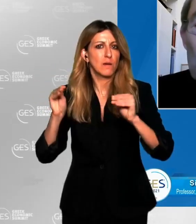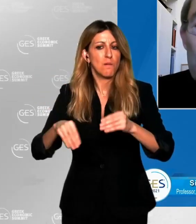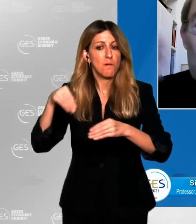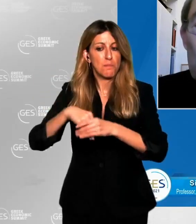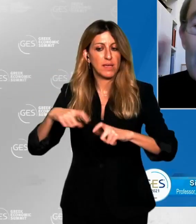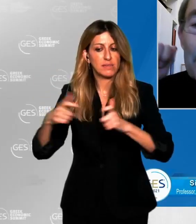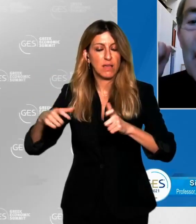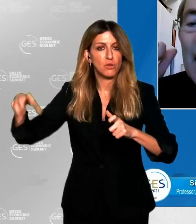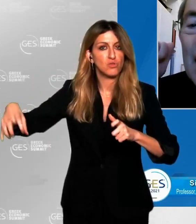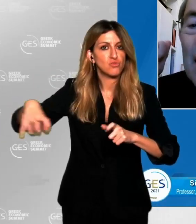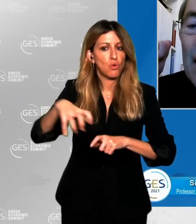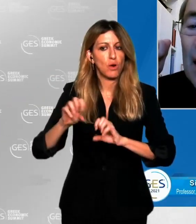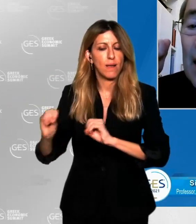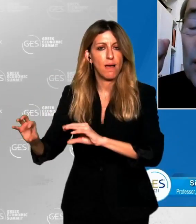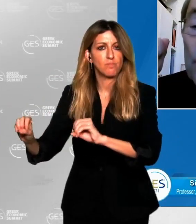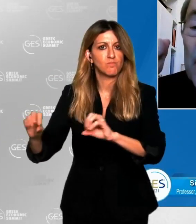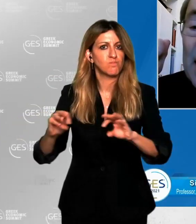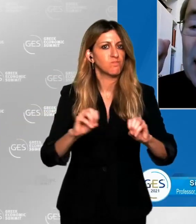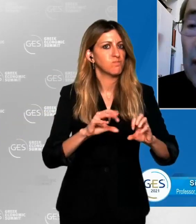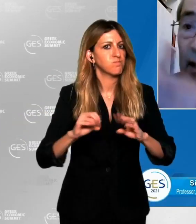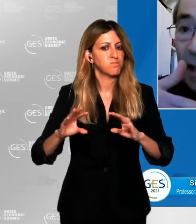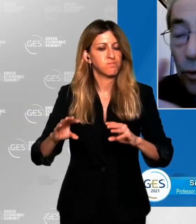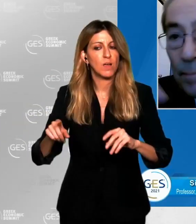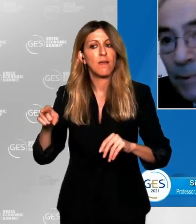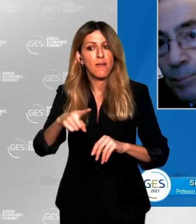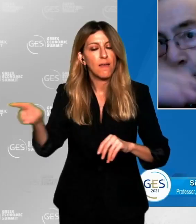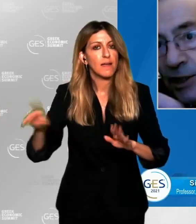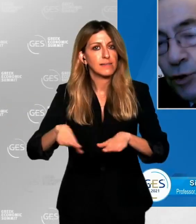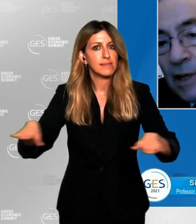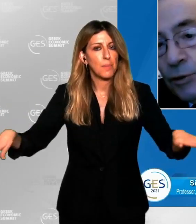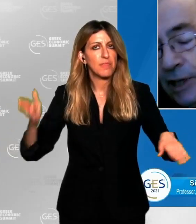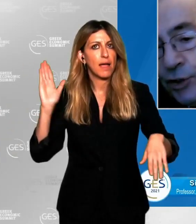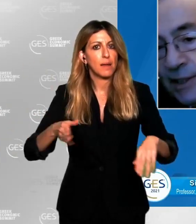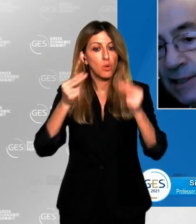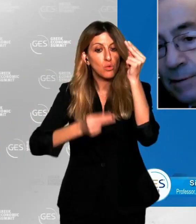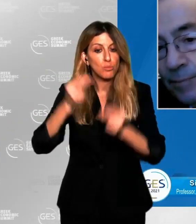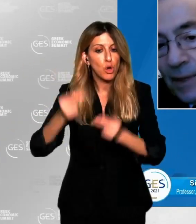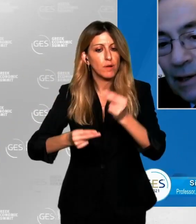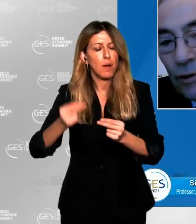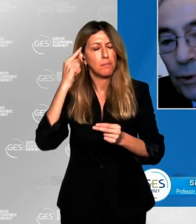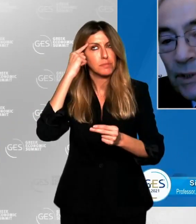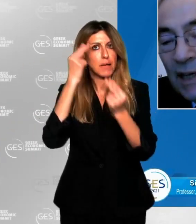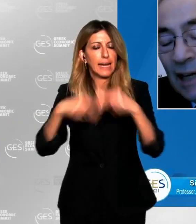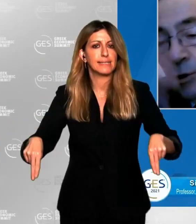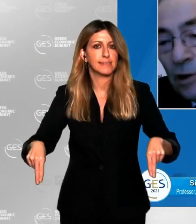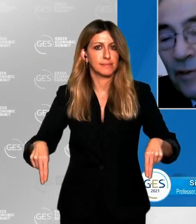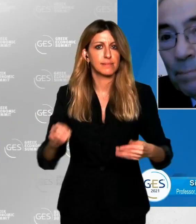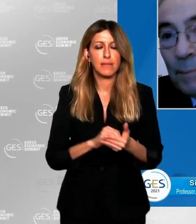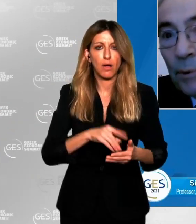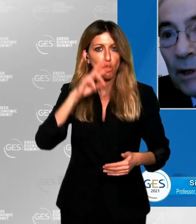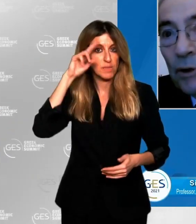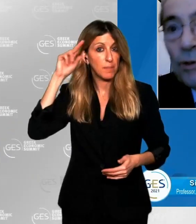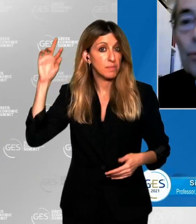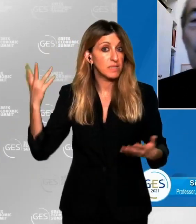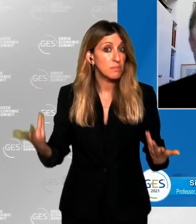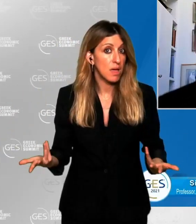that we're not very good at. The universities, as we progress through the education system, of course, the highly qualified